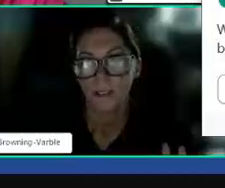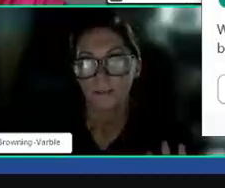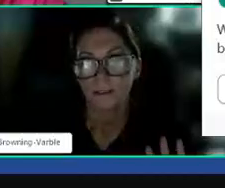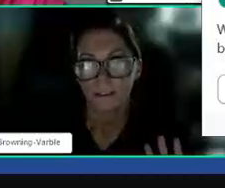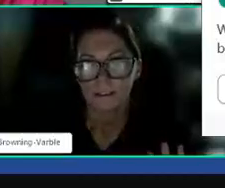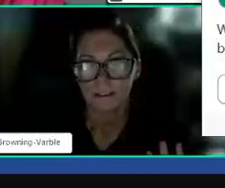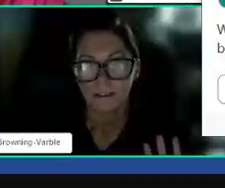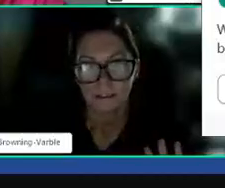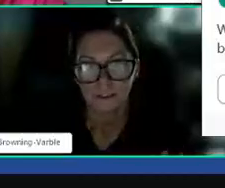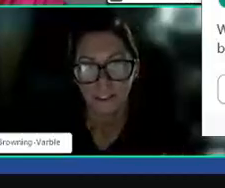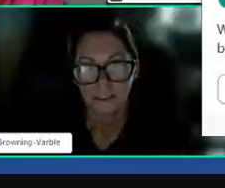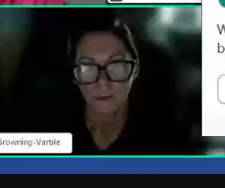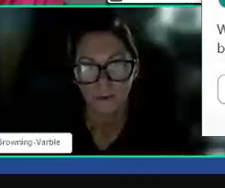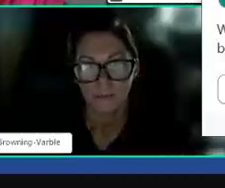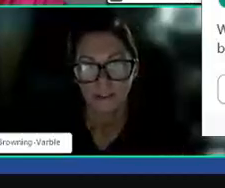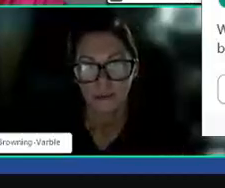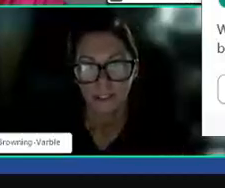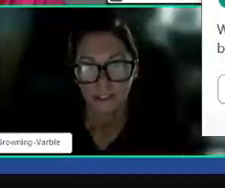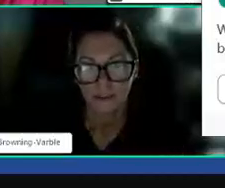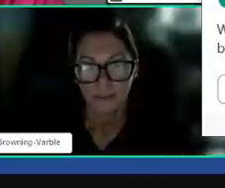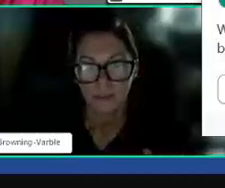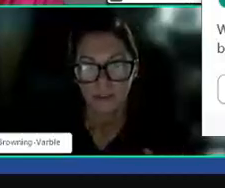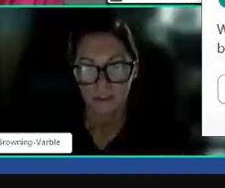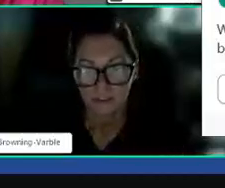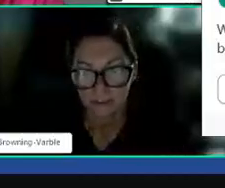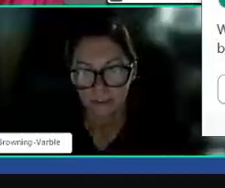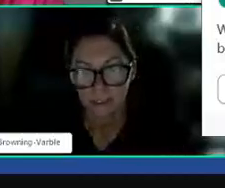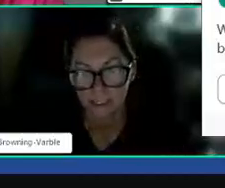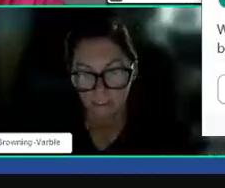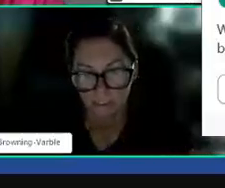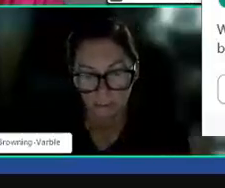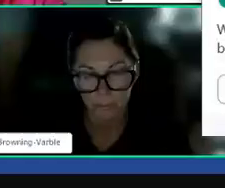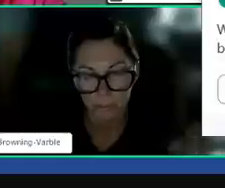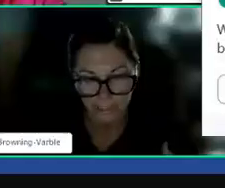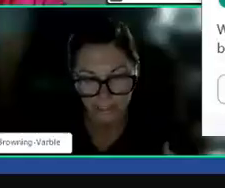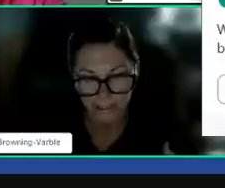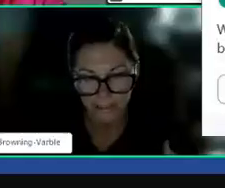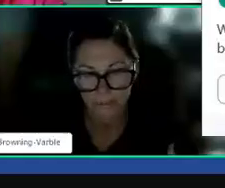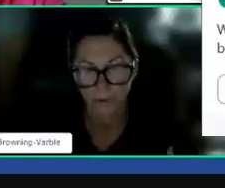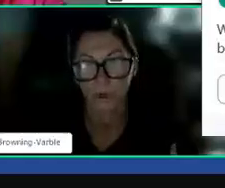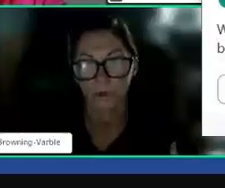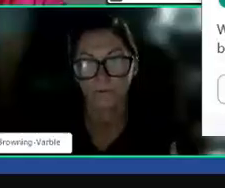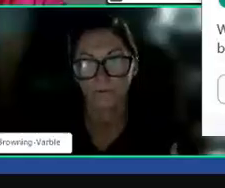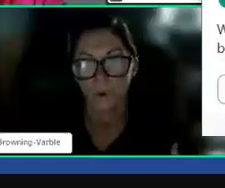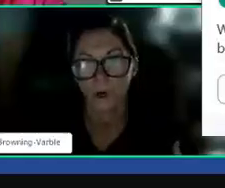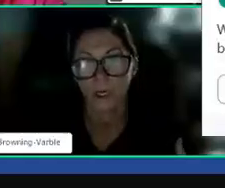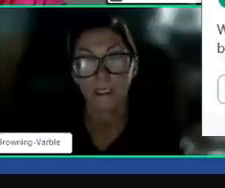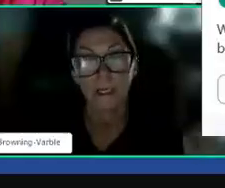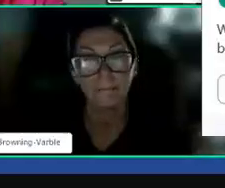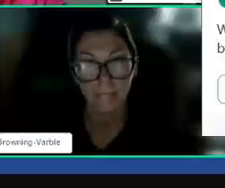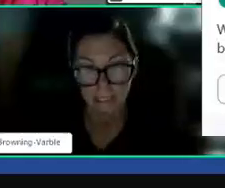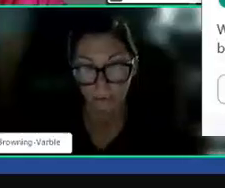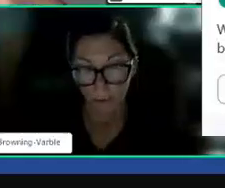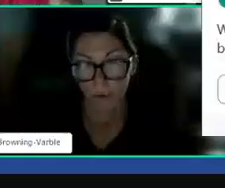that what the consent agenda would be doing is we would just be making a blanket vote